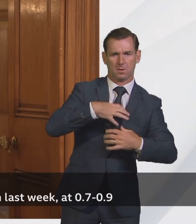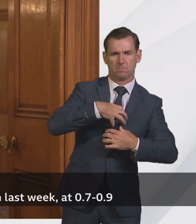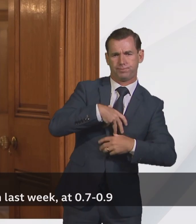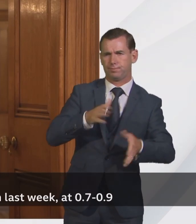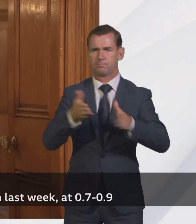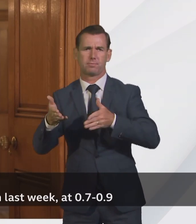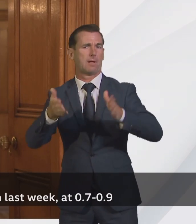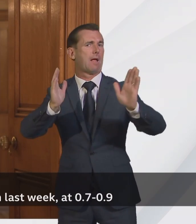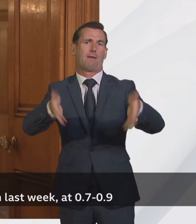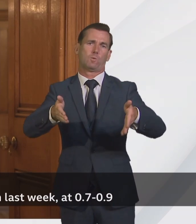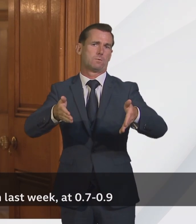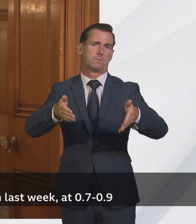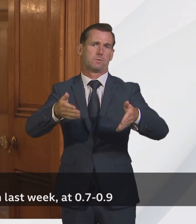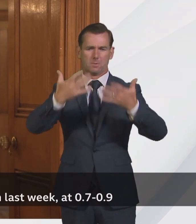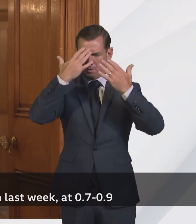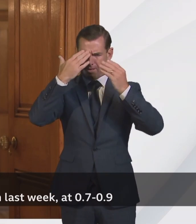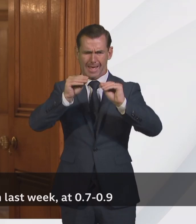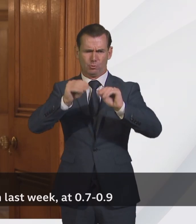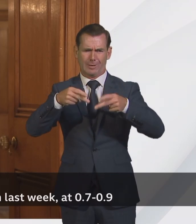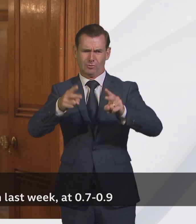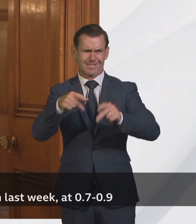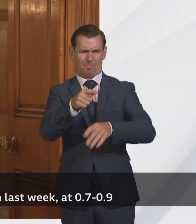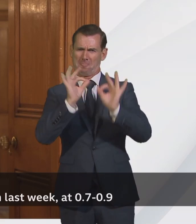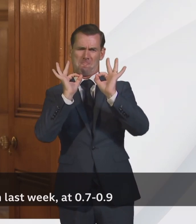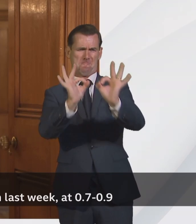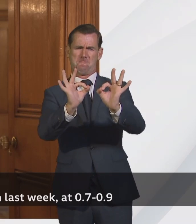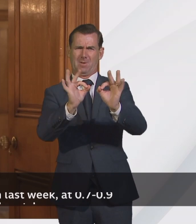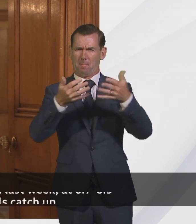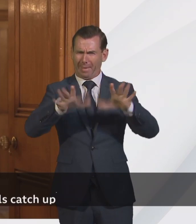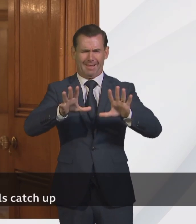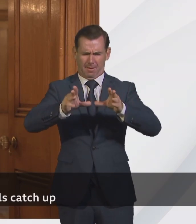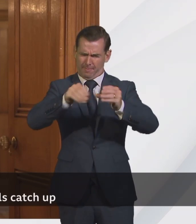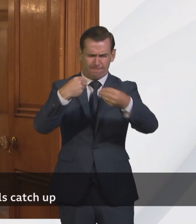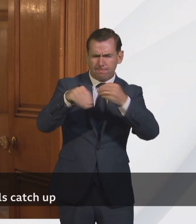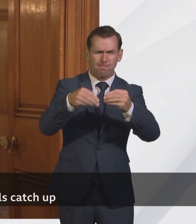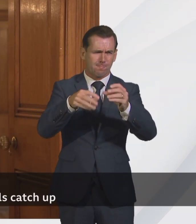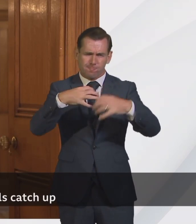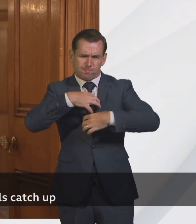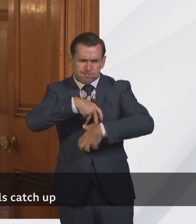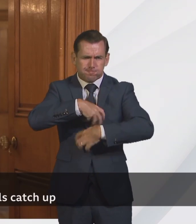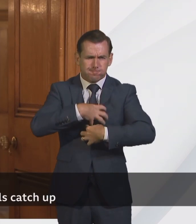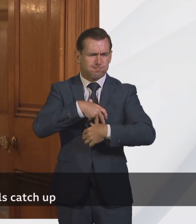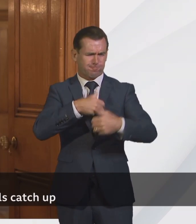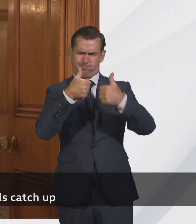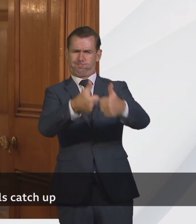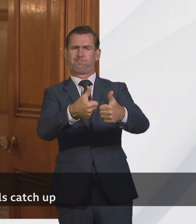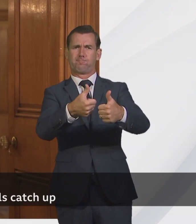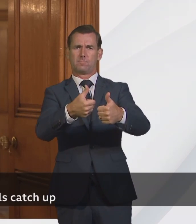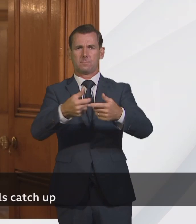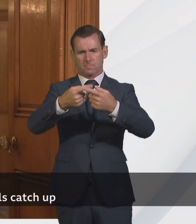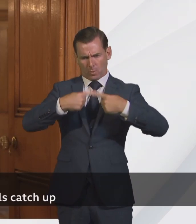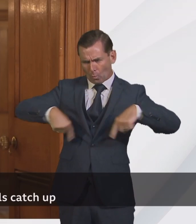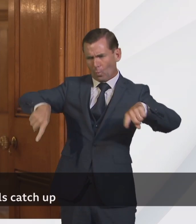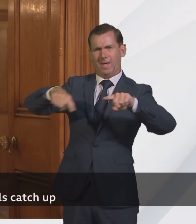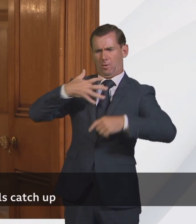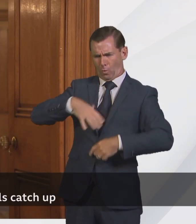The education system has shown that it can do this and do so much more. We all want to see every child back